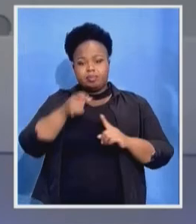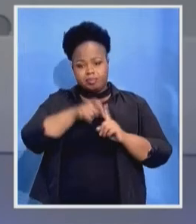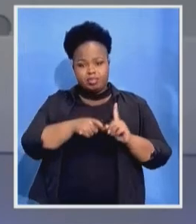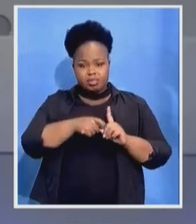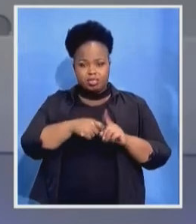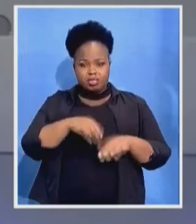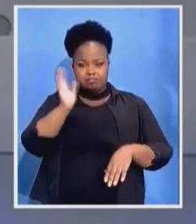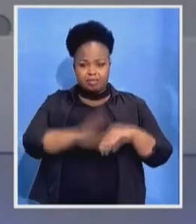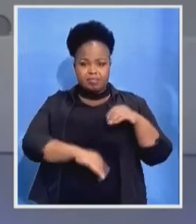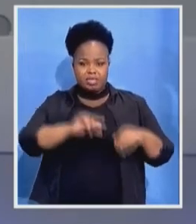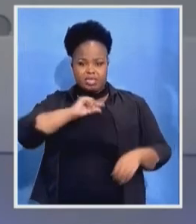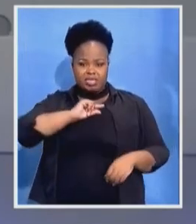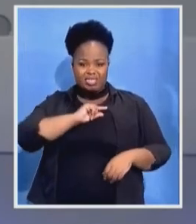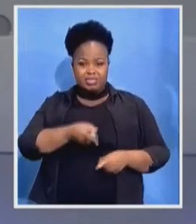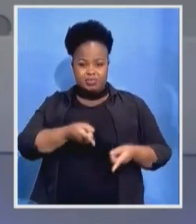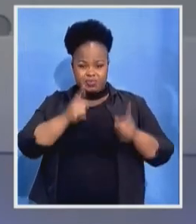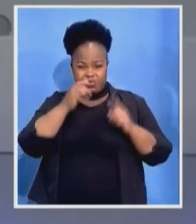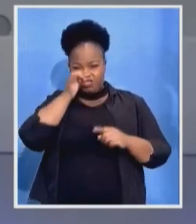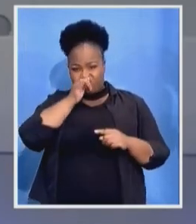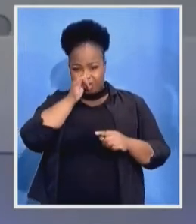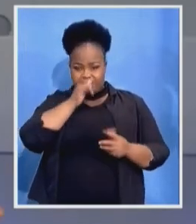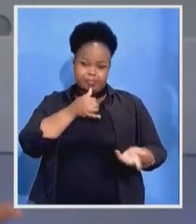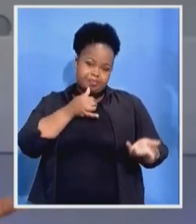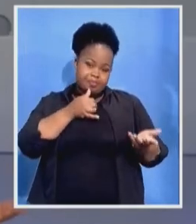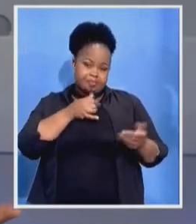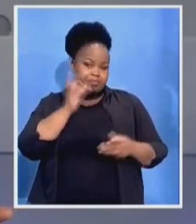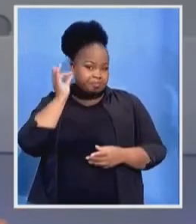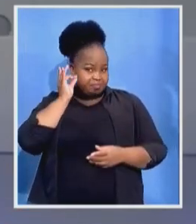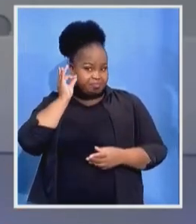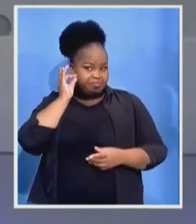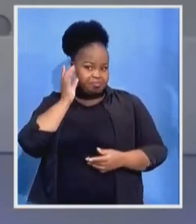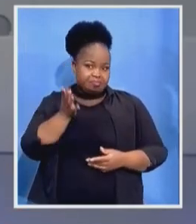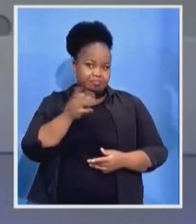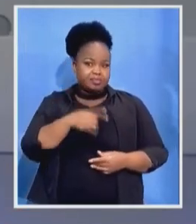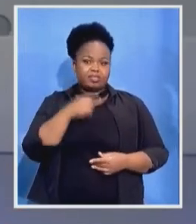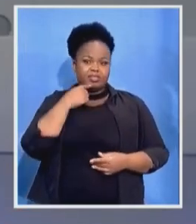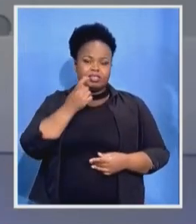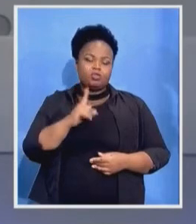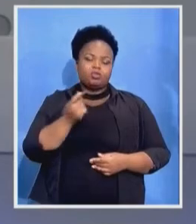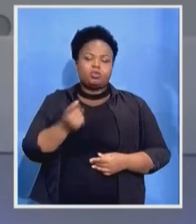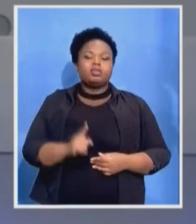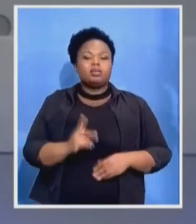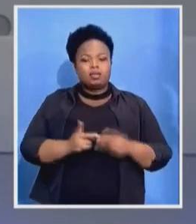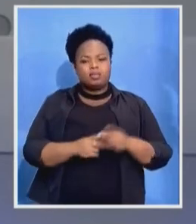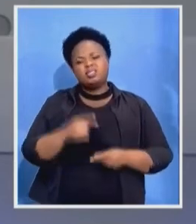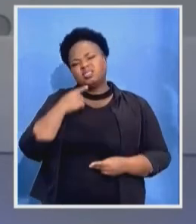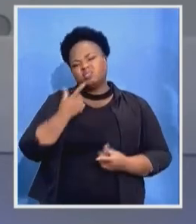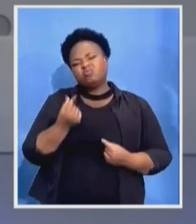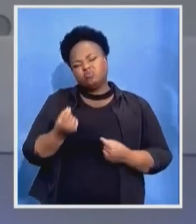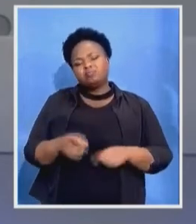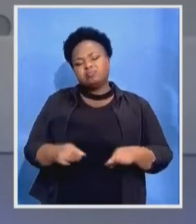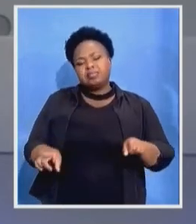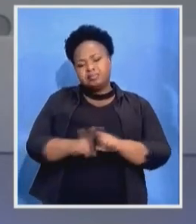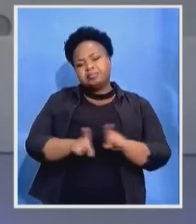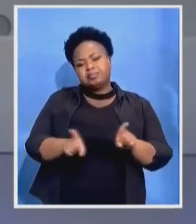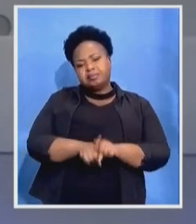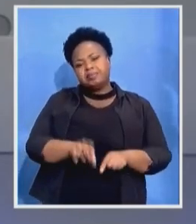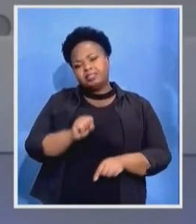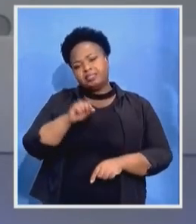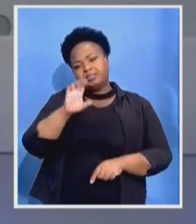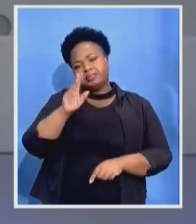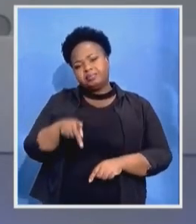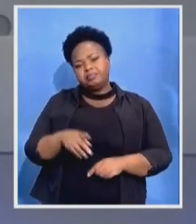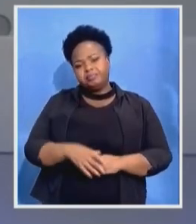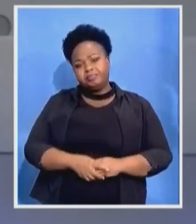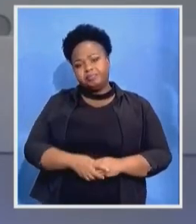You heard the stance that they're taking, and also saying that they will do the same as the SACP. All right, we've got a number of stories